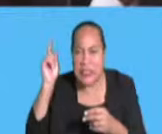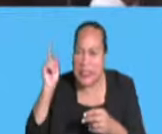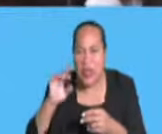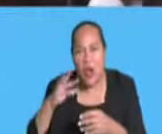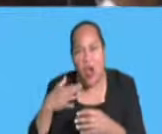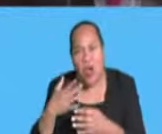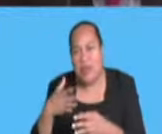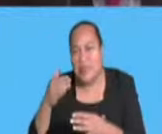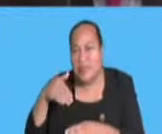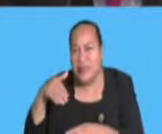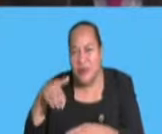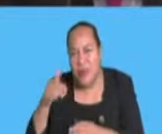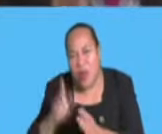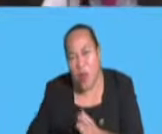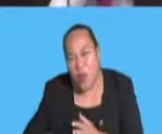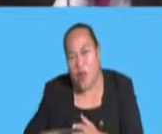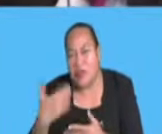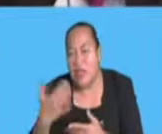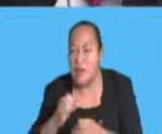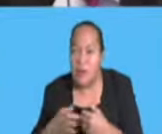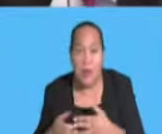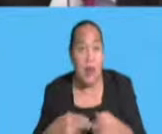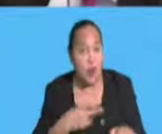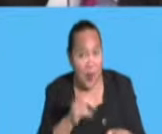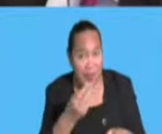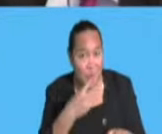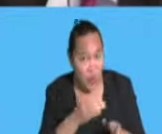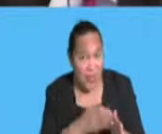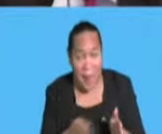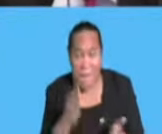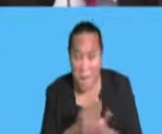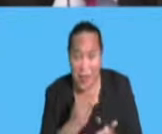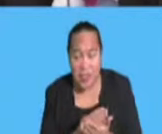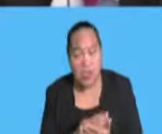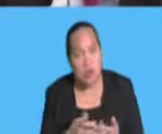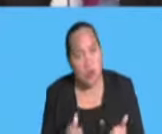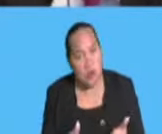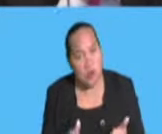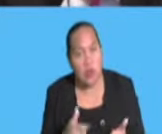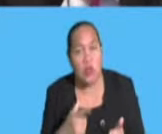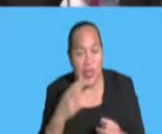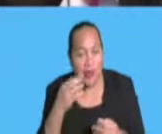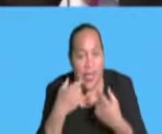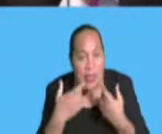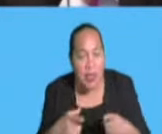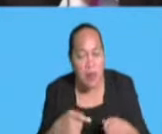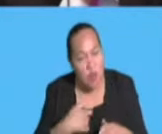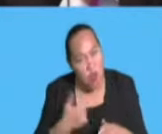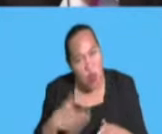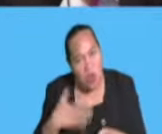underachievements. The 2019-2020 budget is a telling document for many reasons, including those that I have outlined